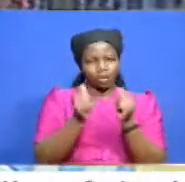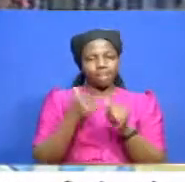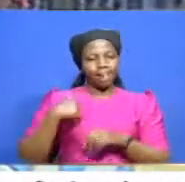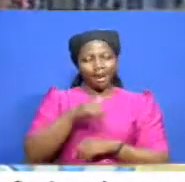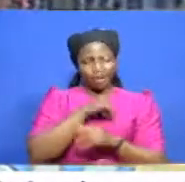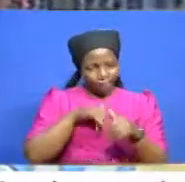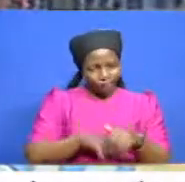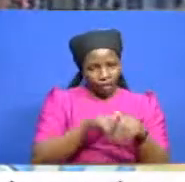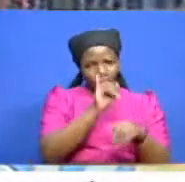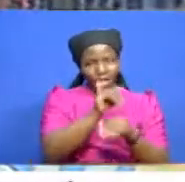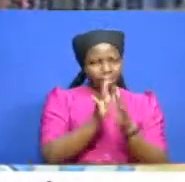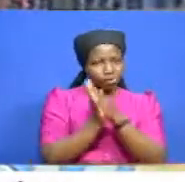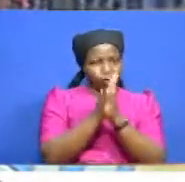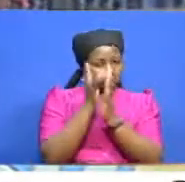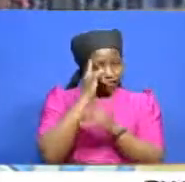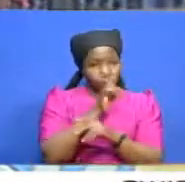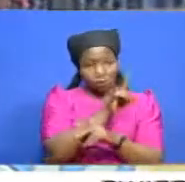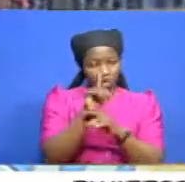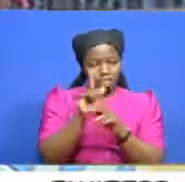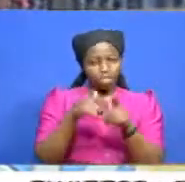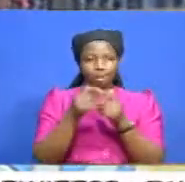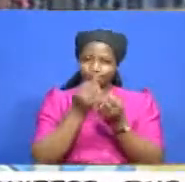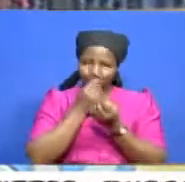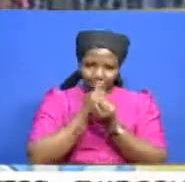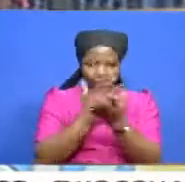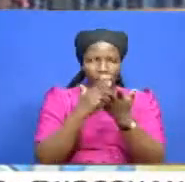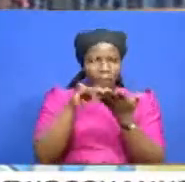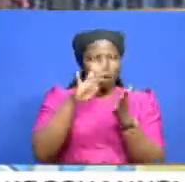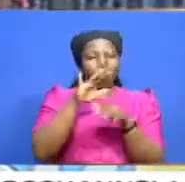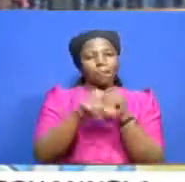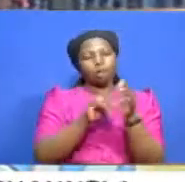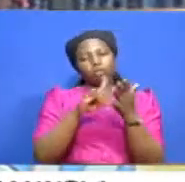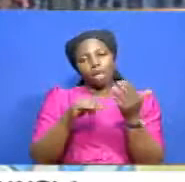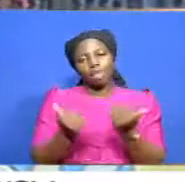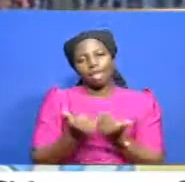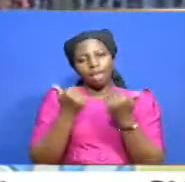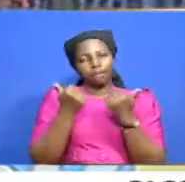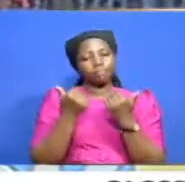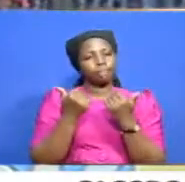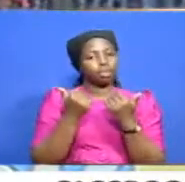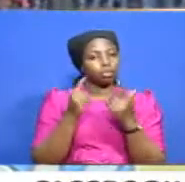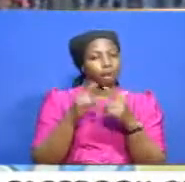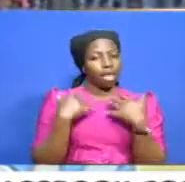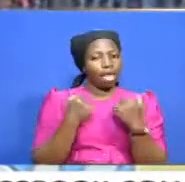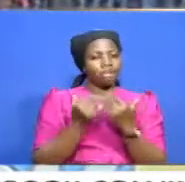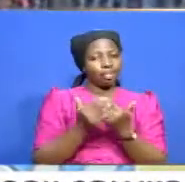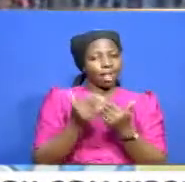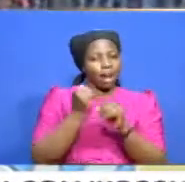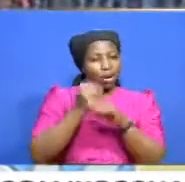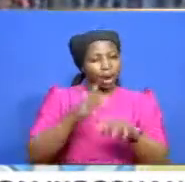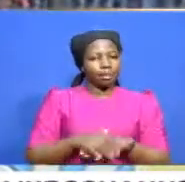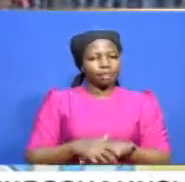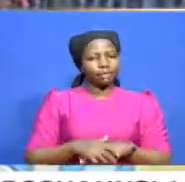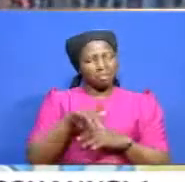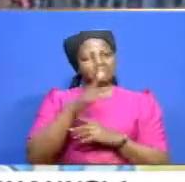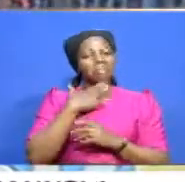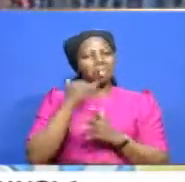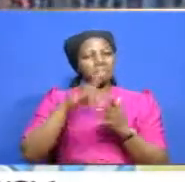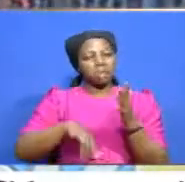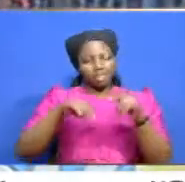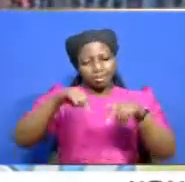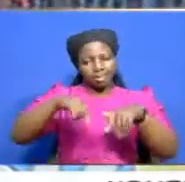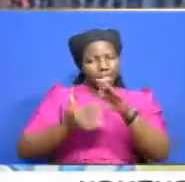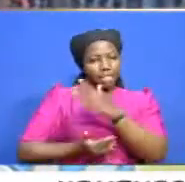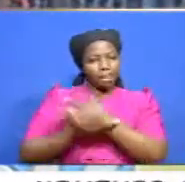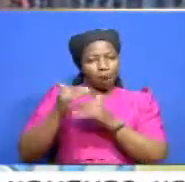particular story for you and letting you know more about what the healthcare workers want this particular morning in our subsequent news bulletins.